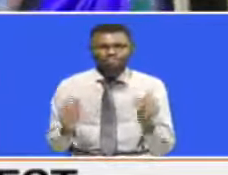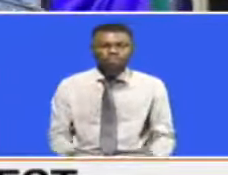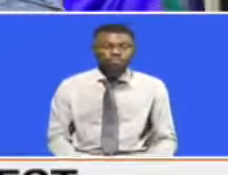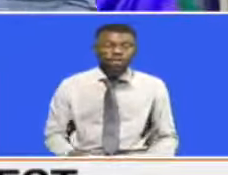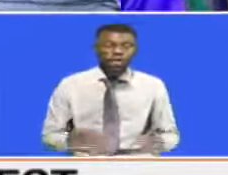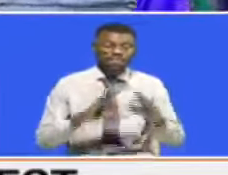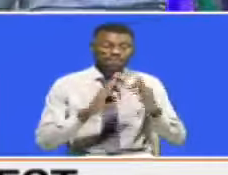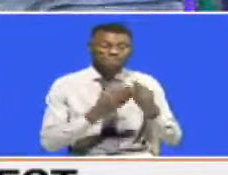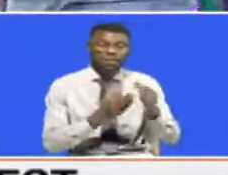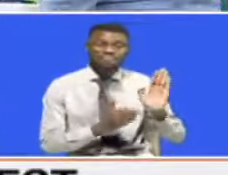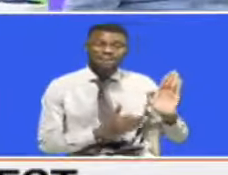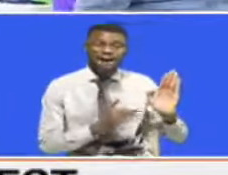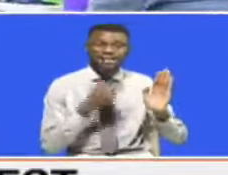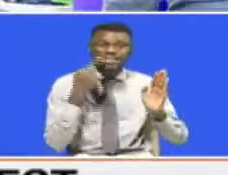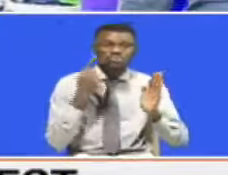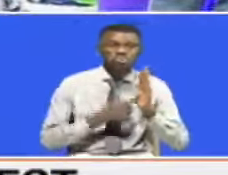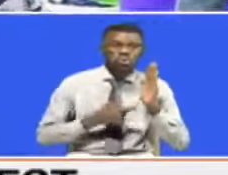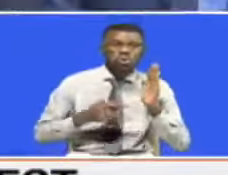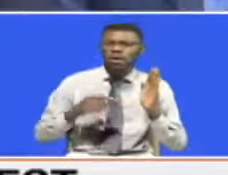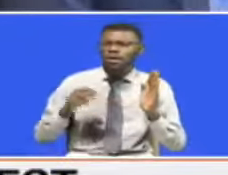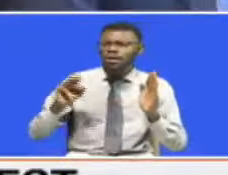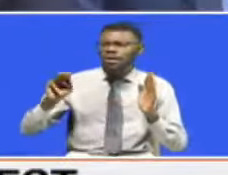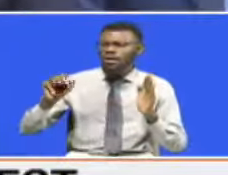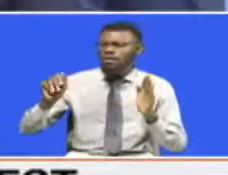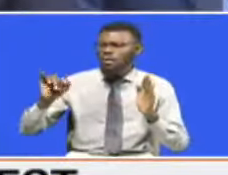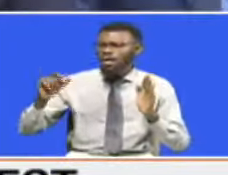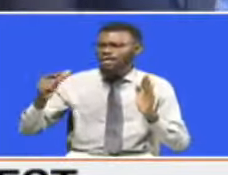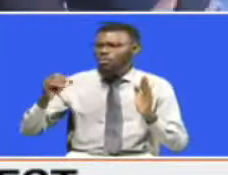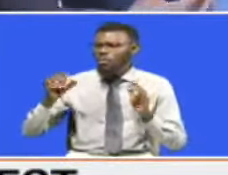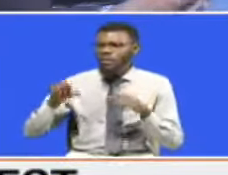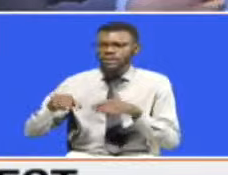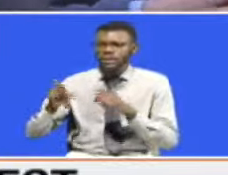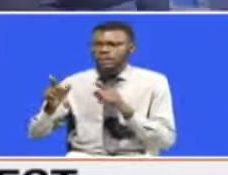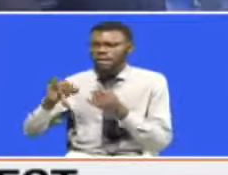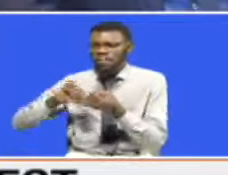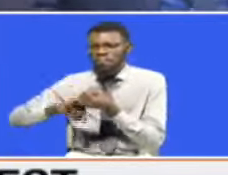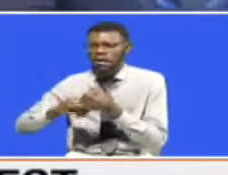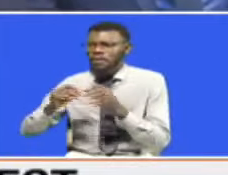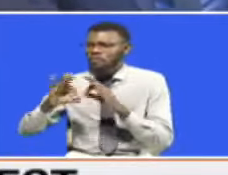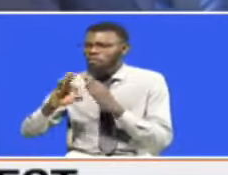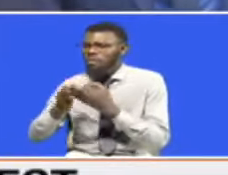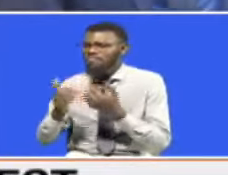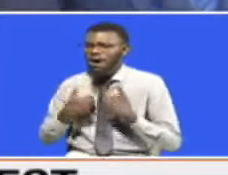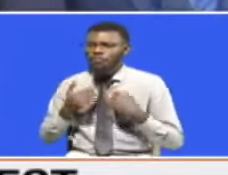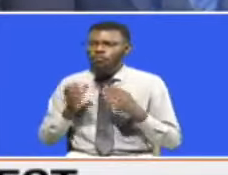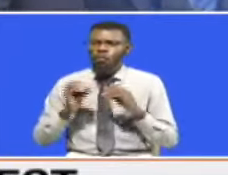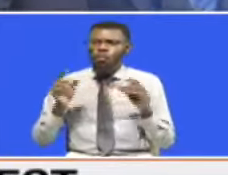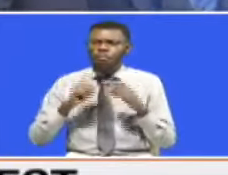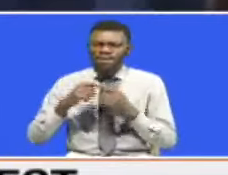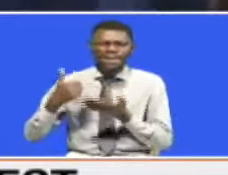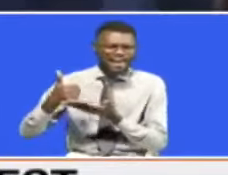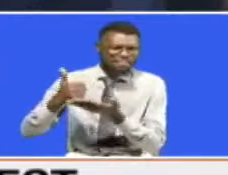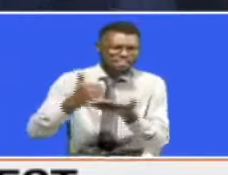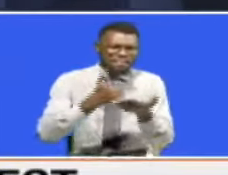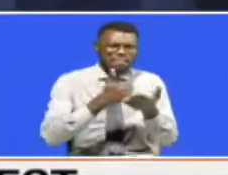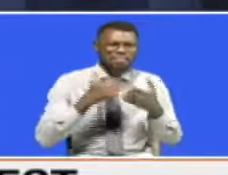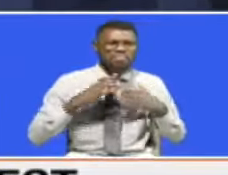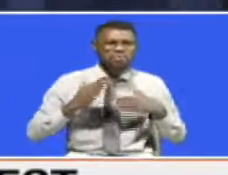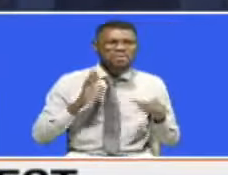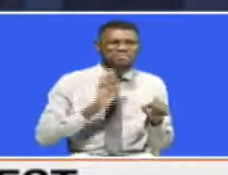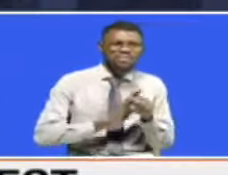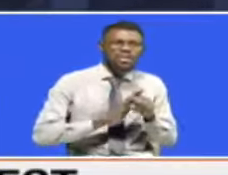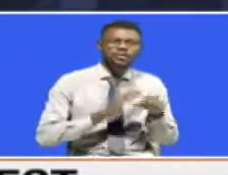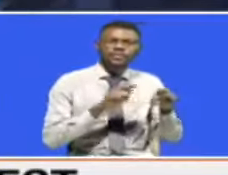According to the family, Maigo did not have a family of his own, but he touched many lives with his deeds, and that they